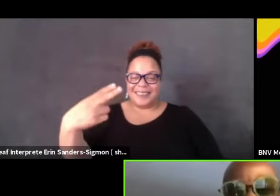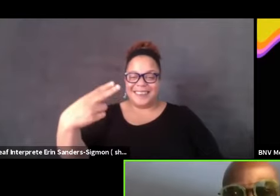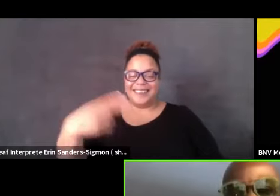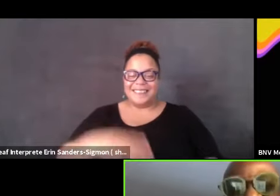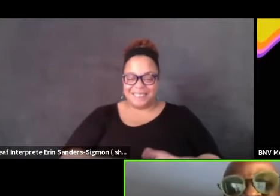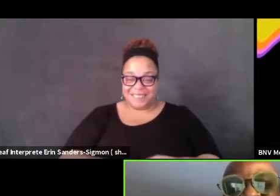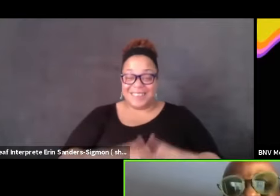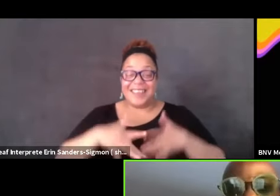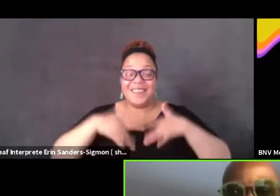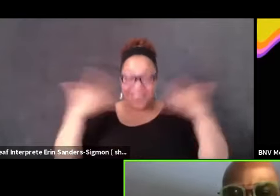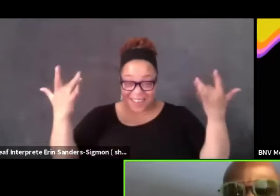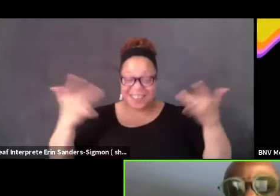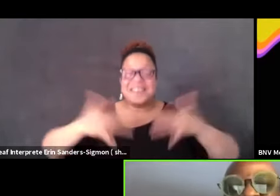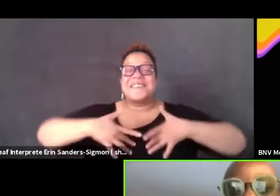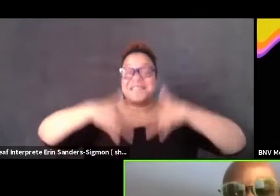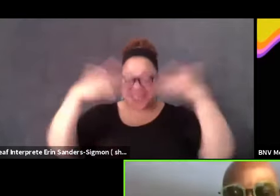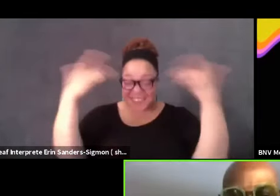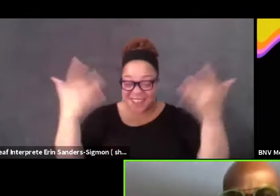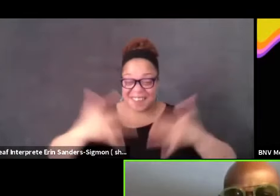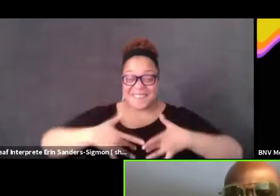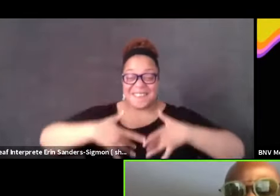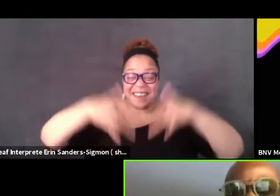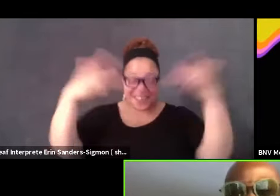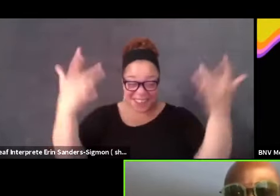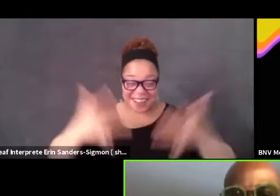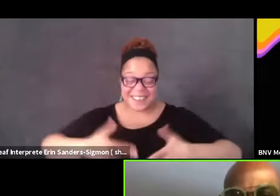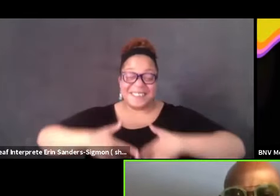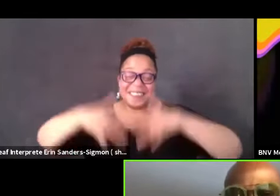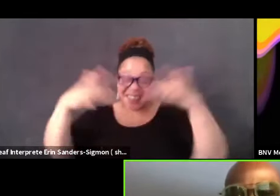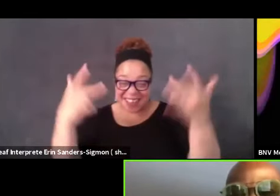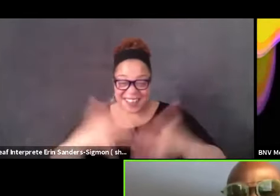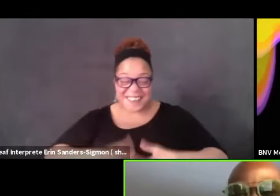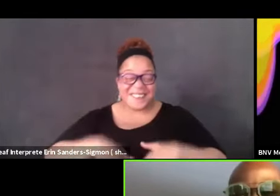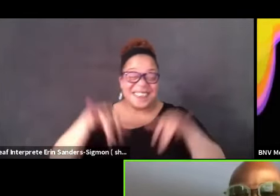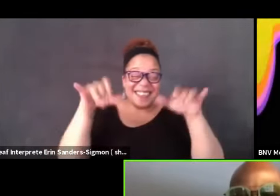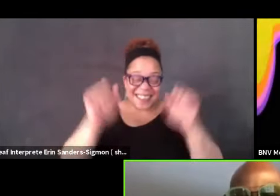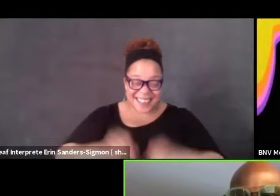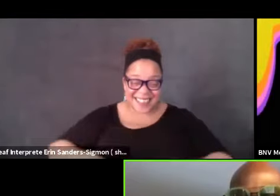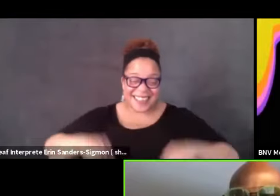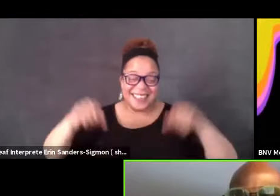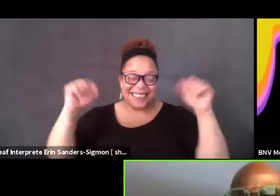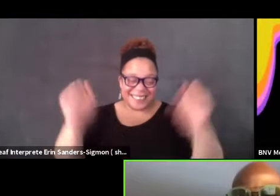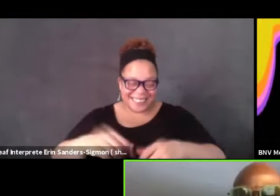What up, brave new voices,